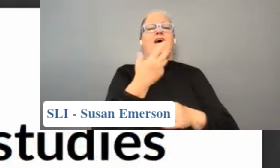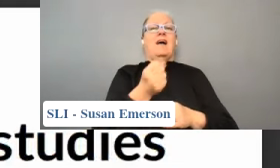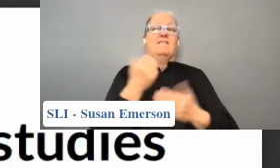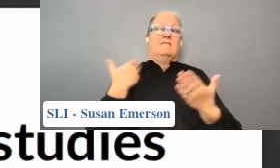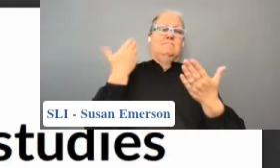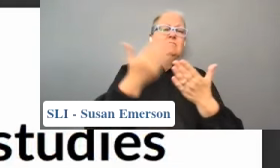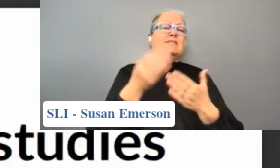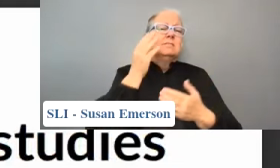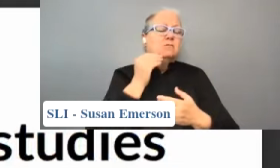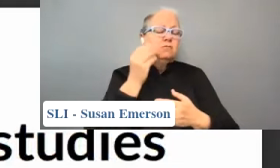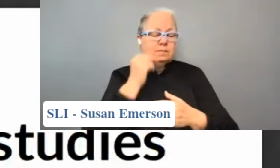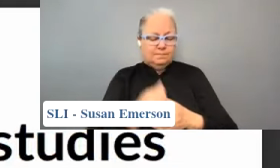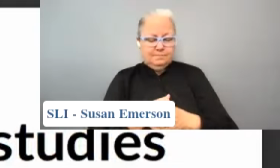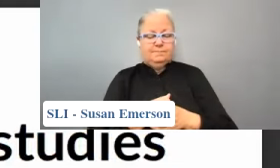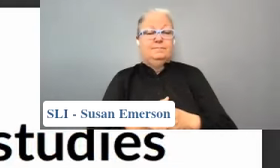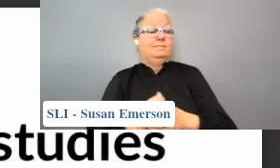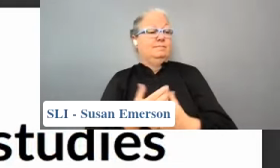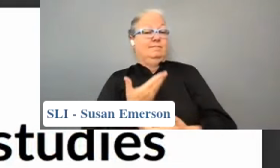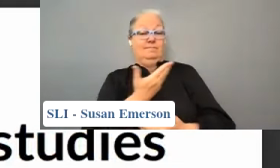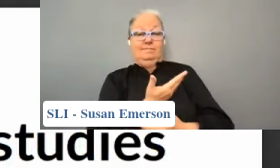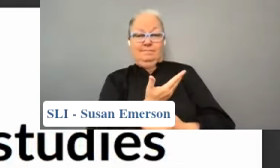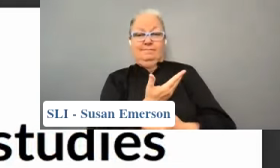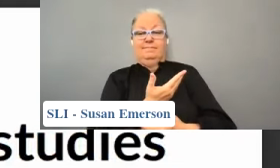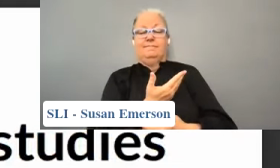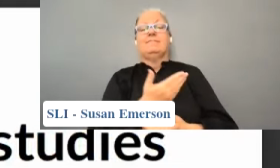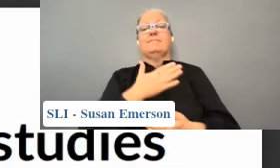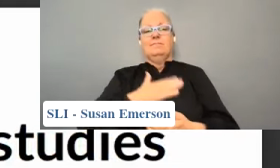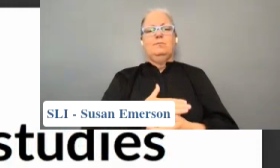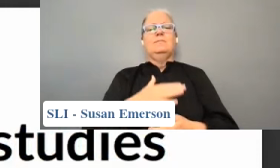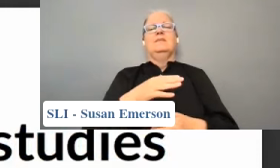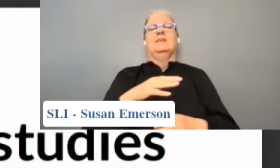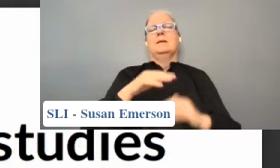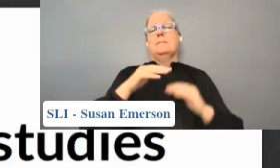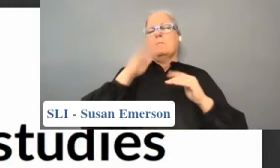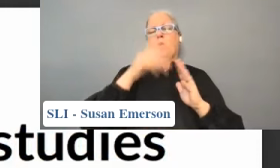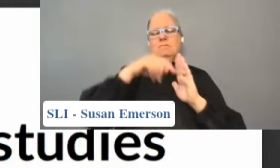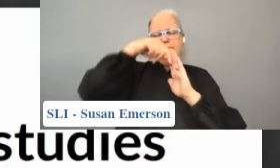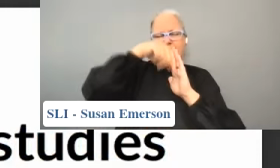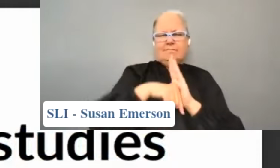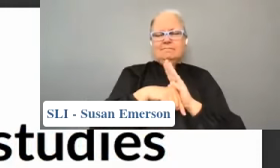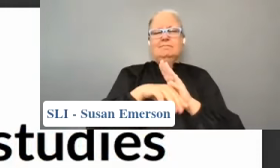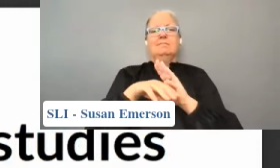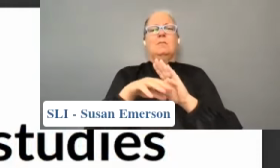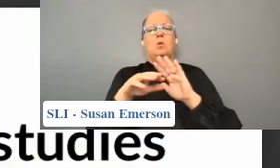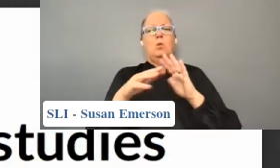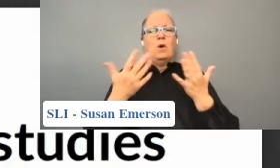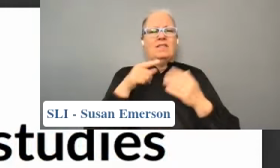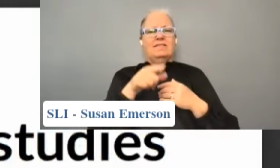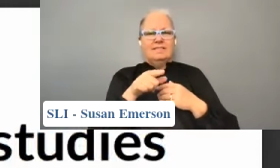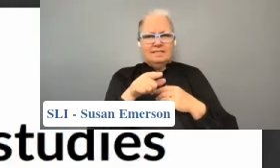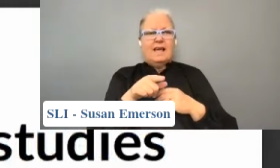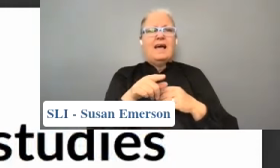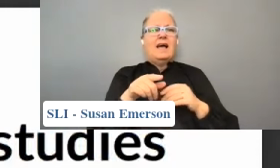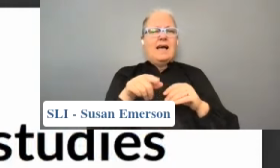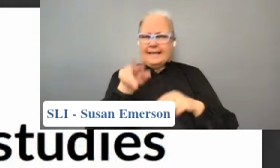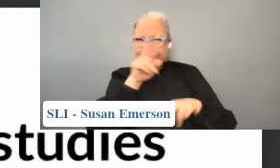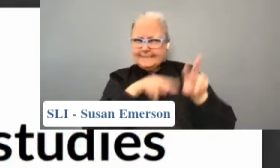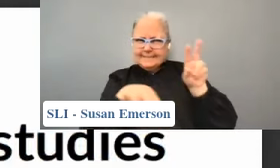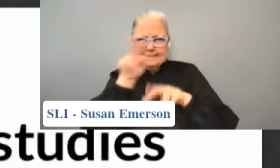So now we'll dive a little bit deeper into the evidence base. So here we can see fairly